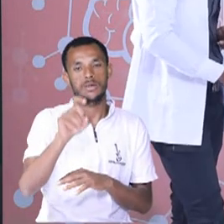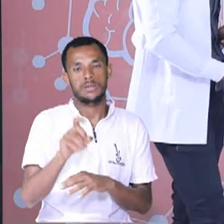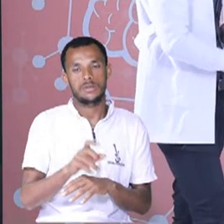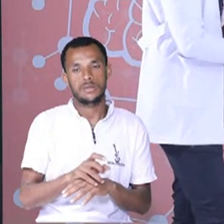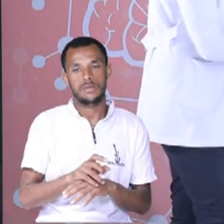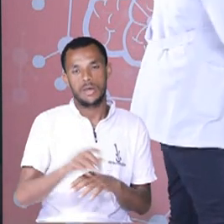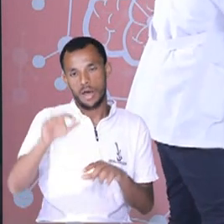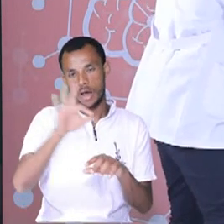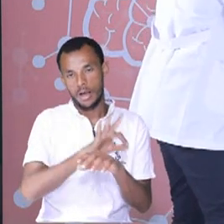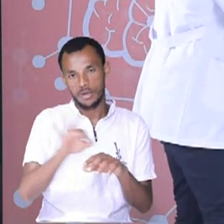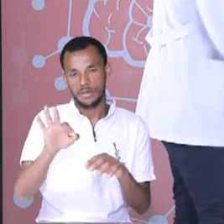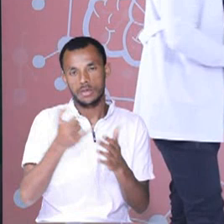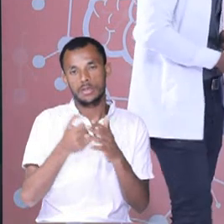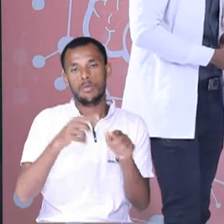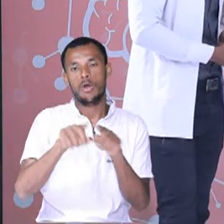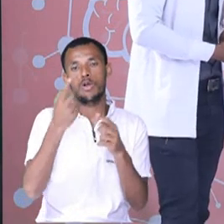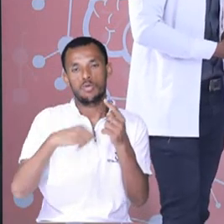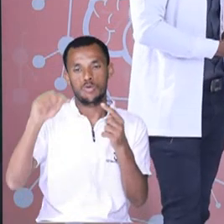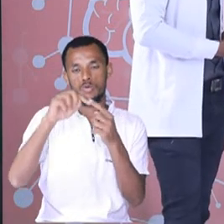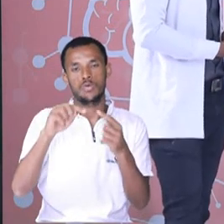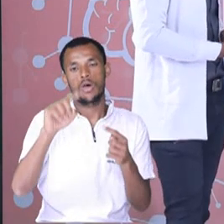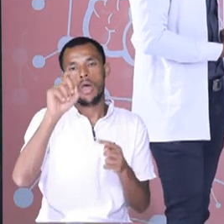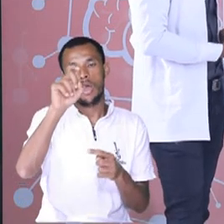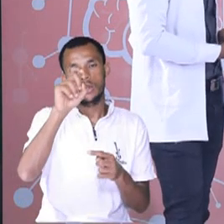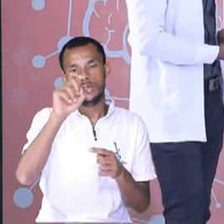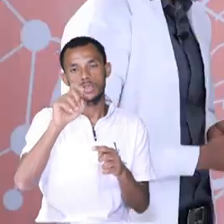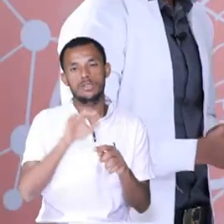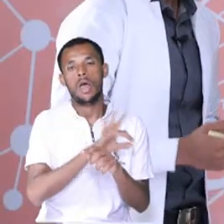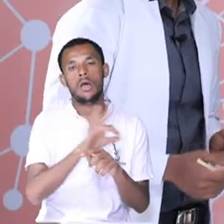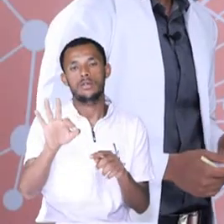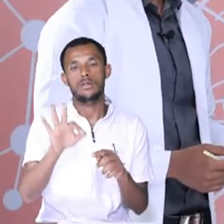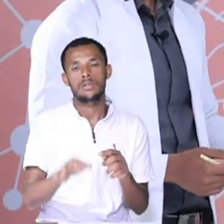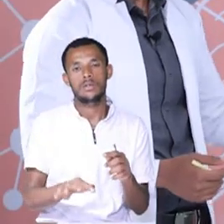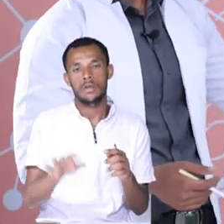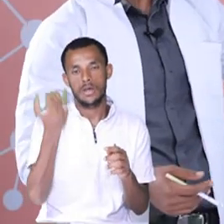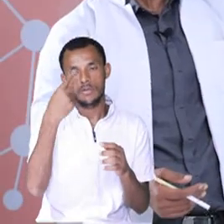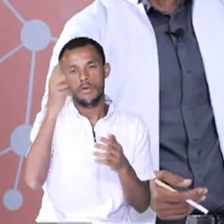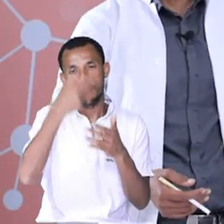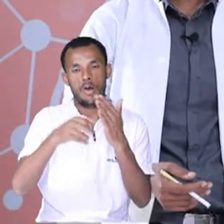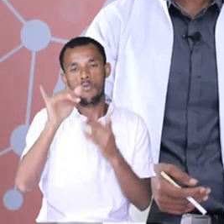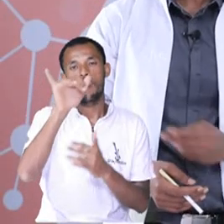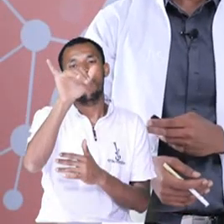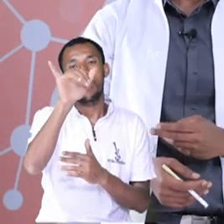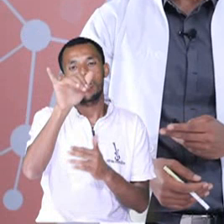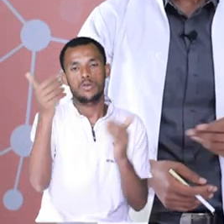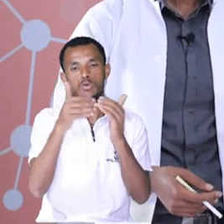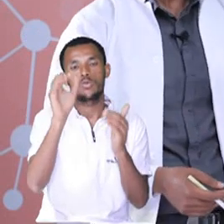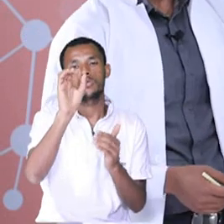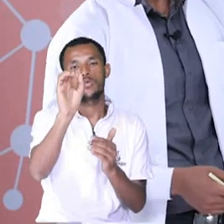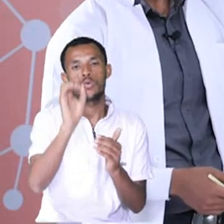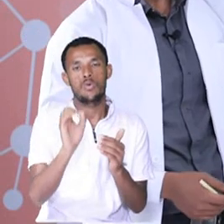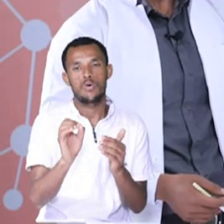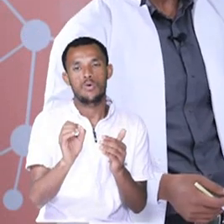x-axis and which is parallel to the x-axis. What happens if the value of y is equal to 0?